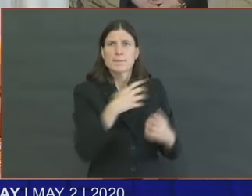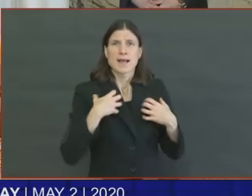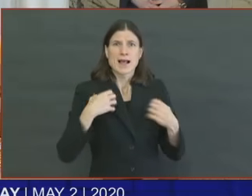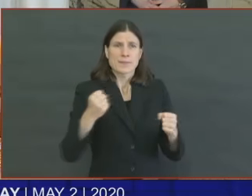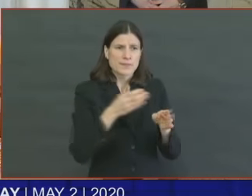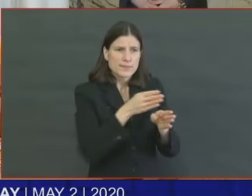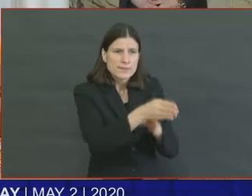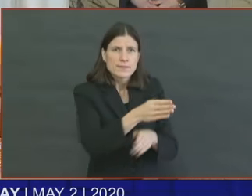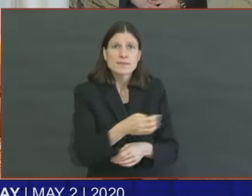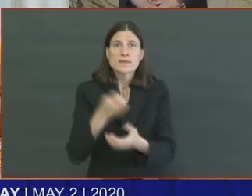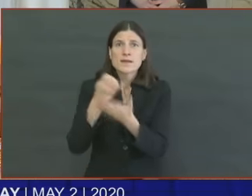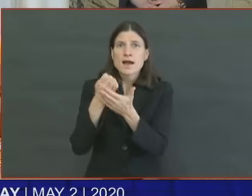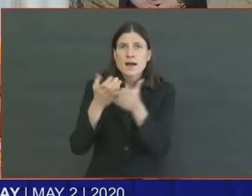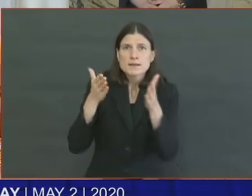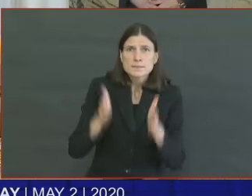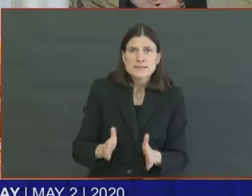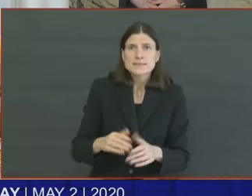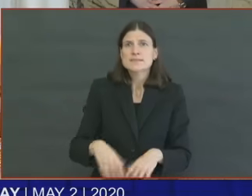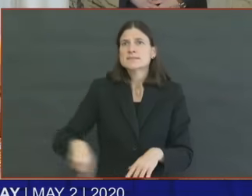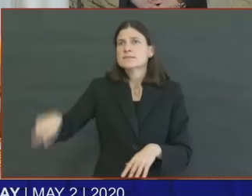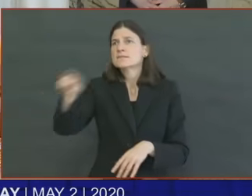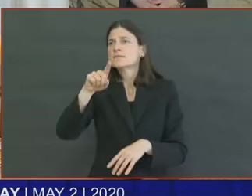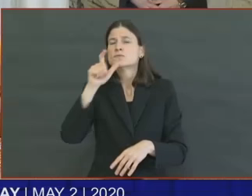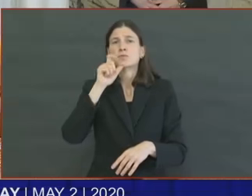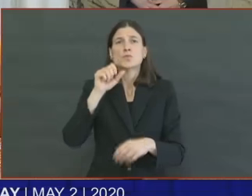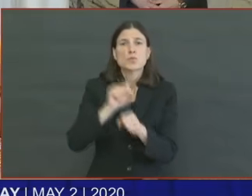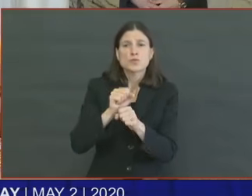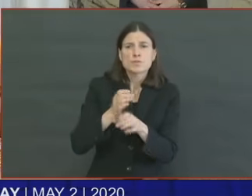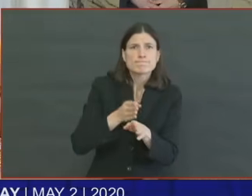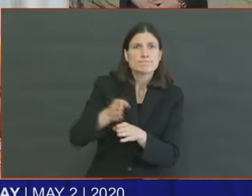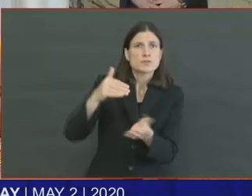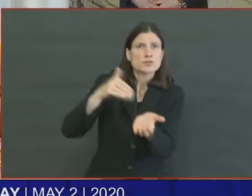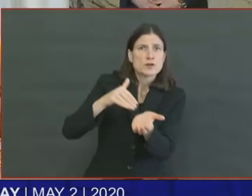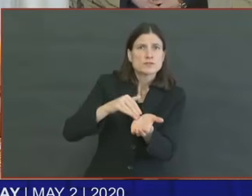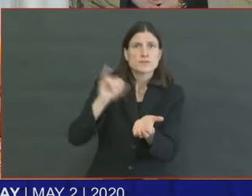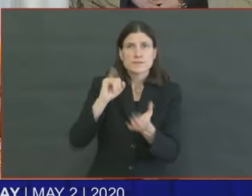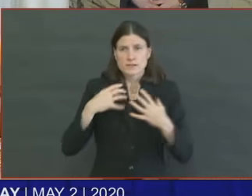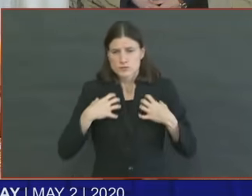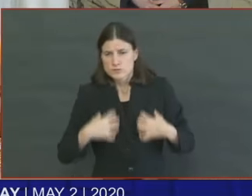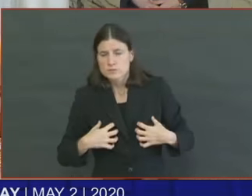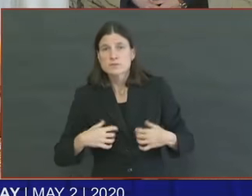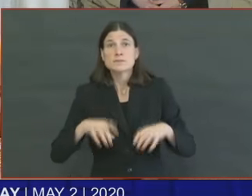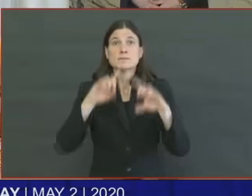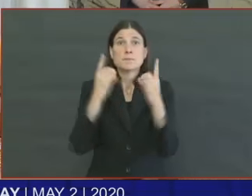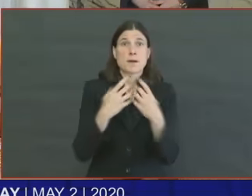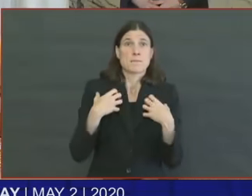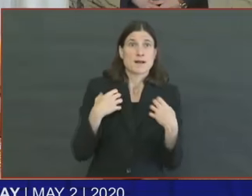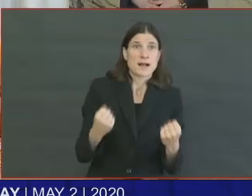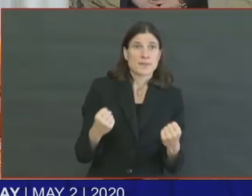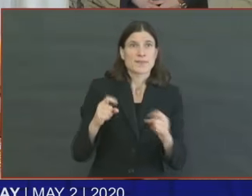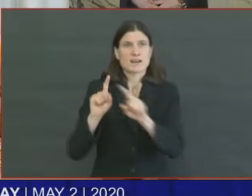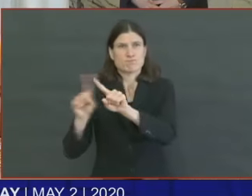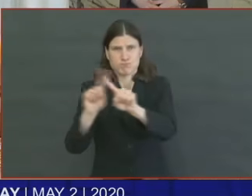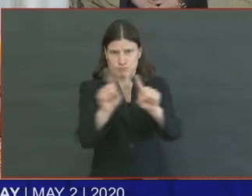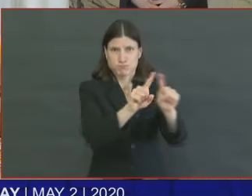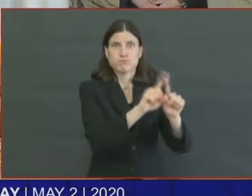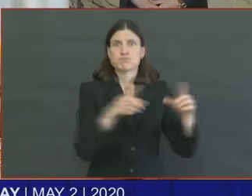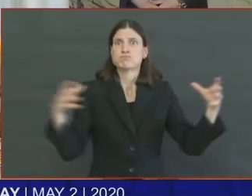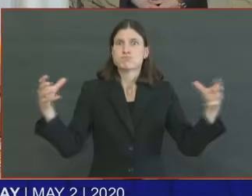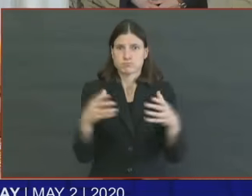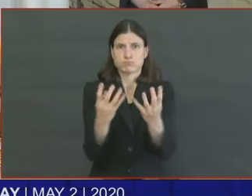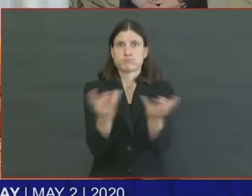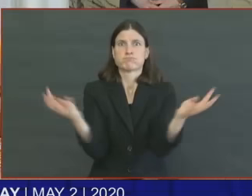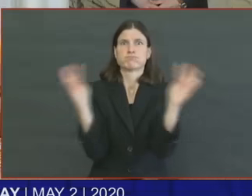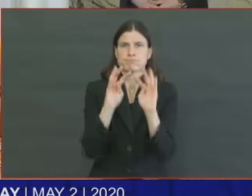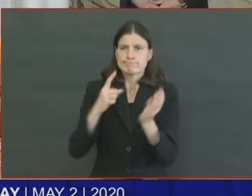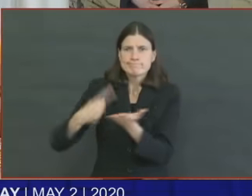physicians, infectious disease doctors at the Department of Health, and we've been in close contact with the public health team and data scientists at